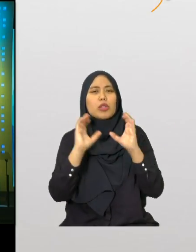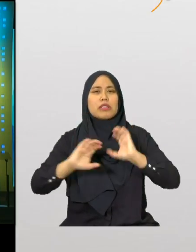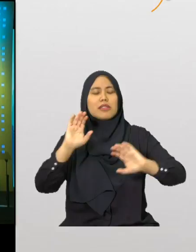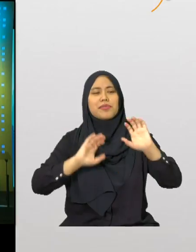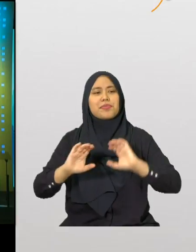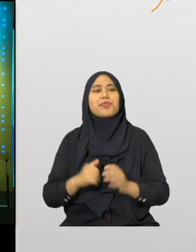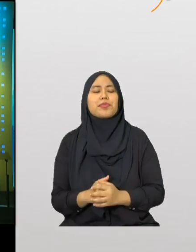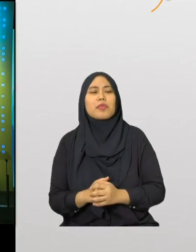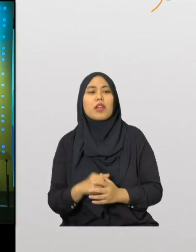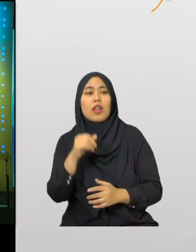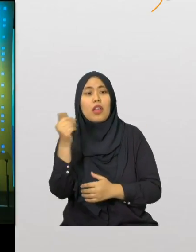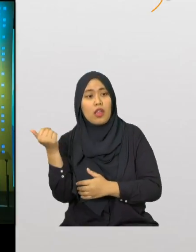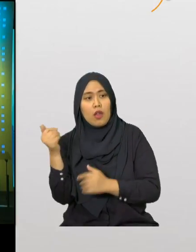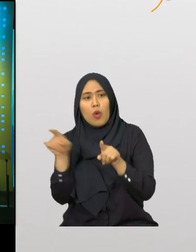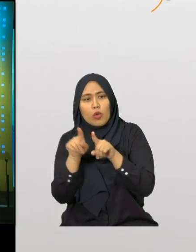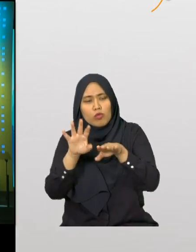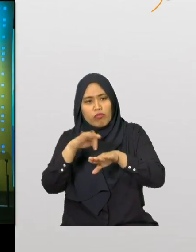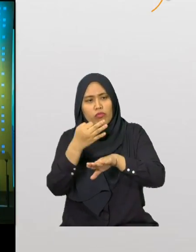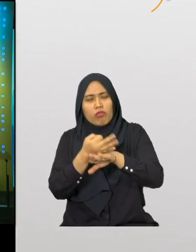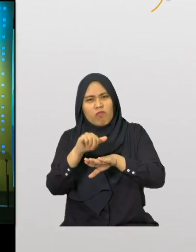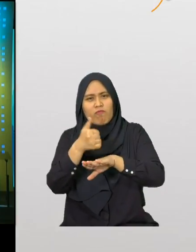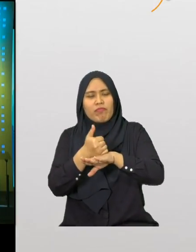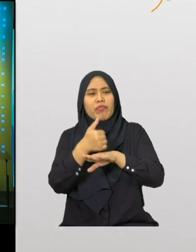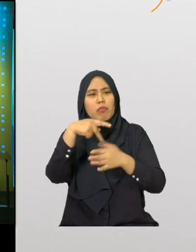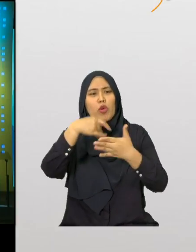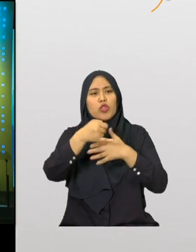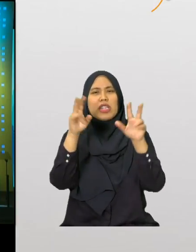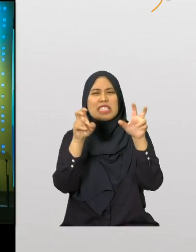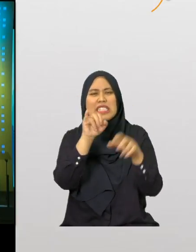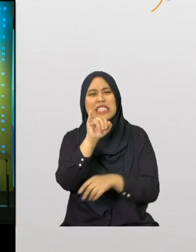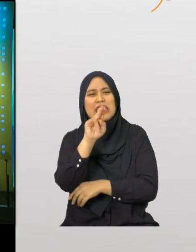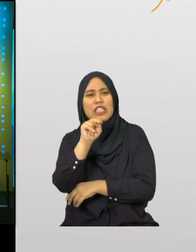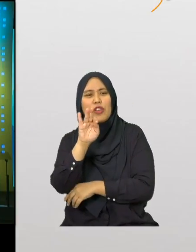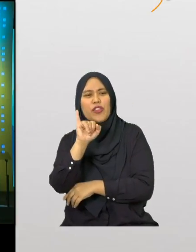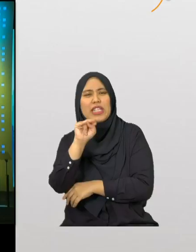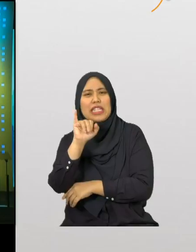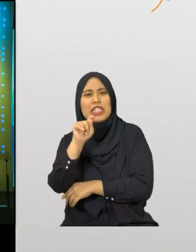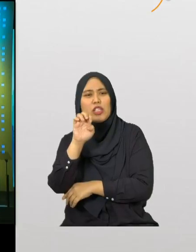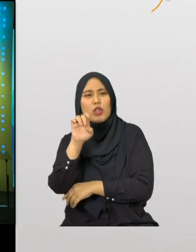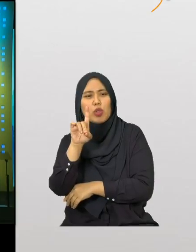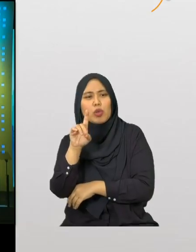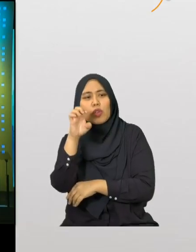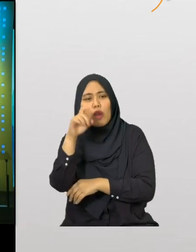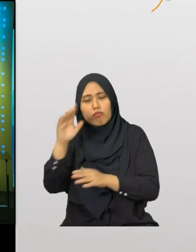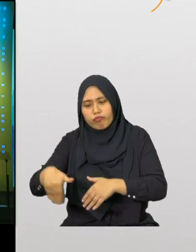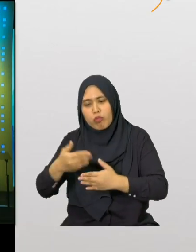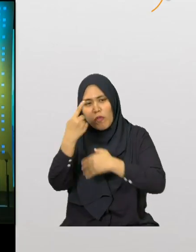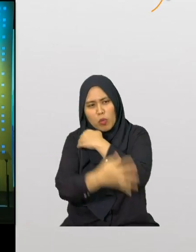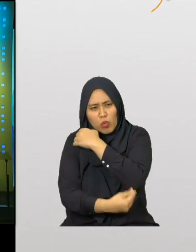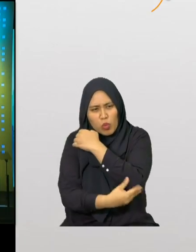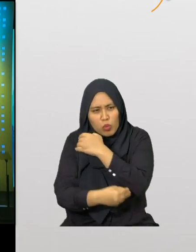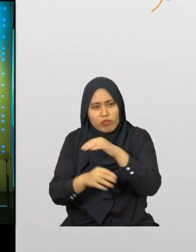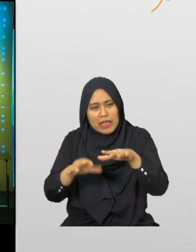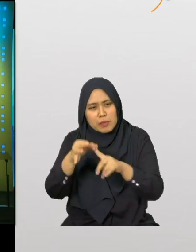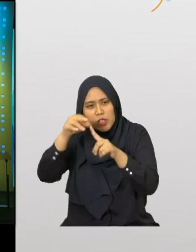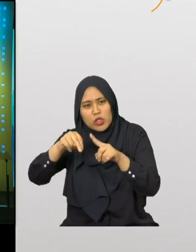Kah-chun also co-founded Project Infinitude, an initiative to bring music to less privileged and special needs children in Singapore and